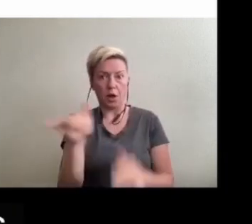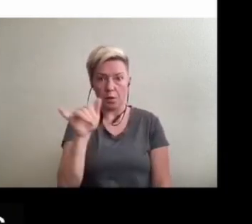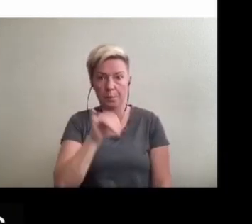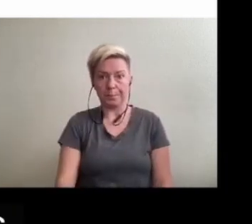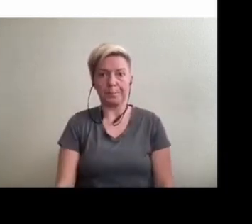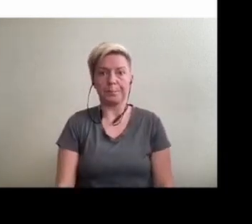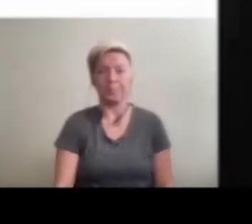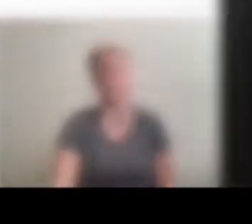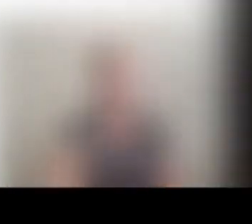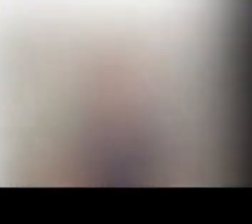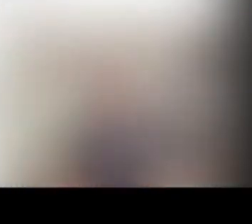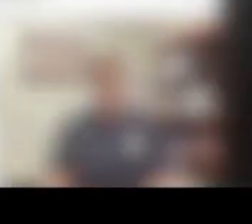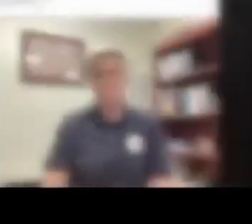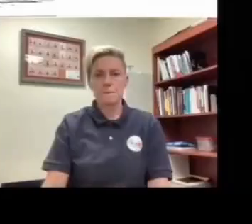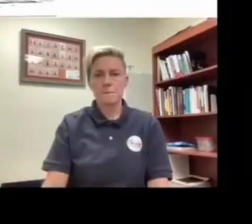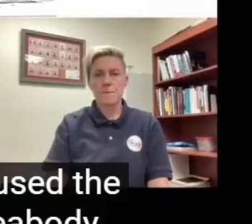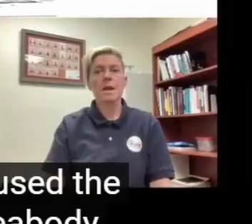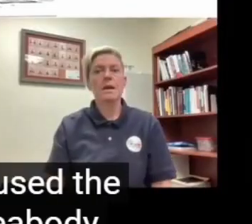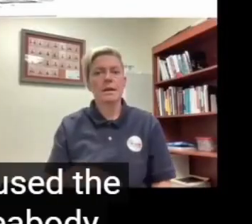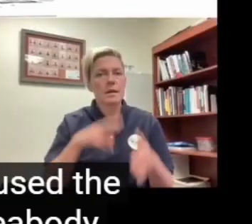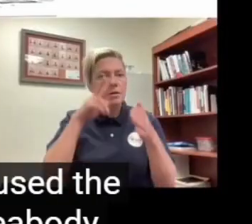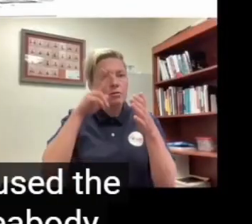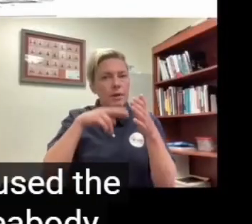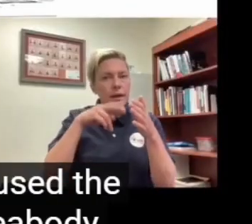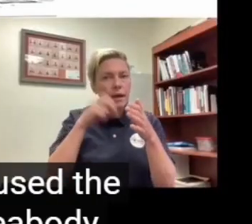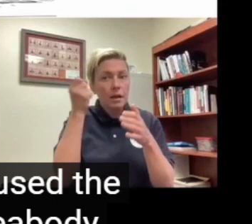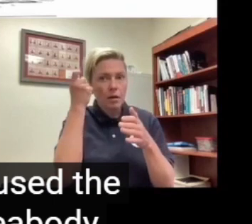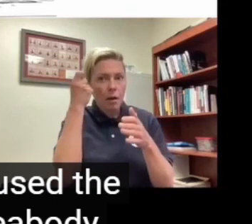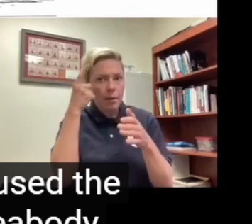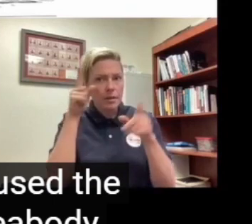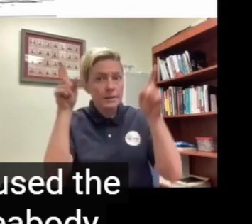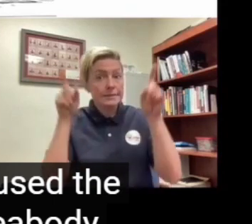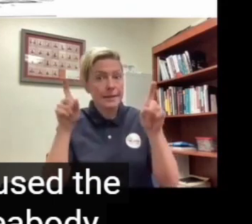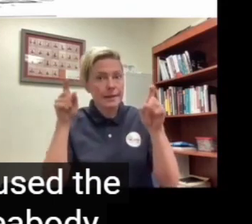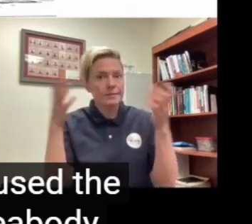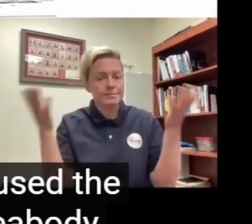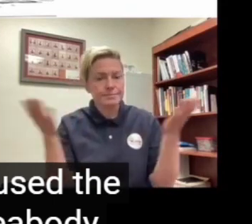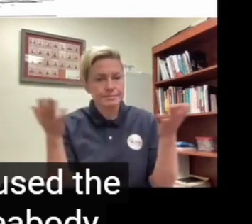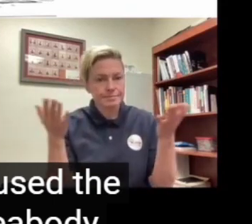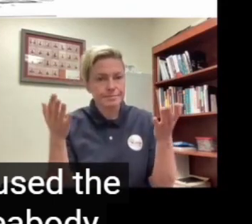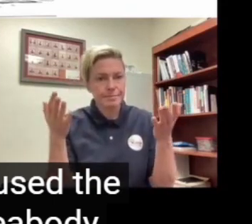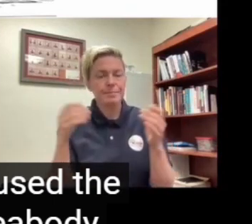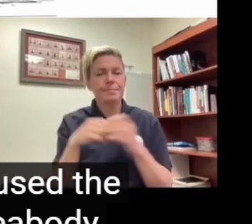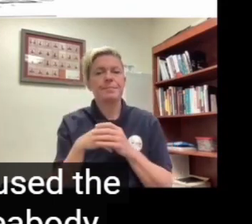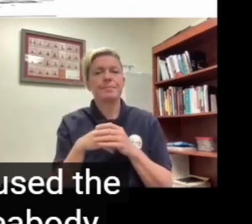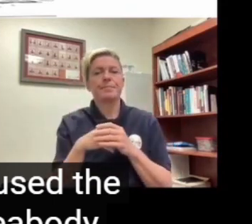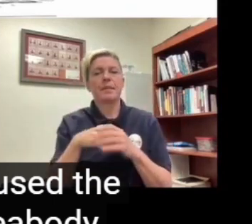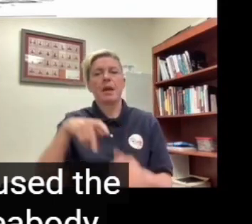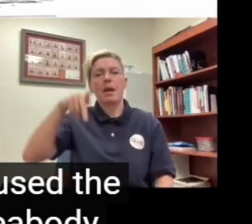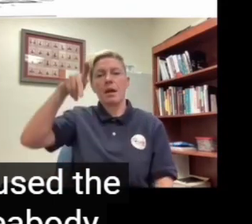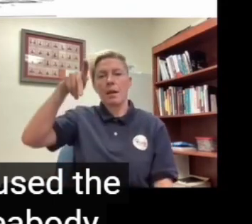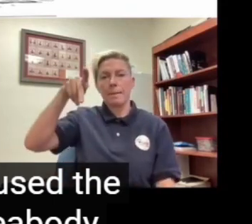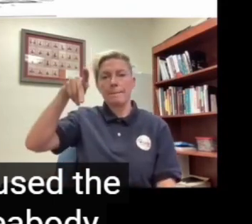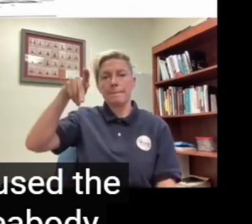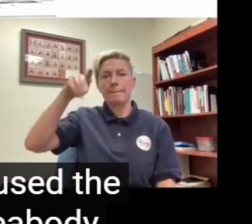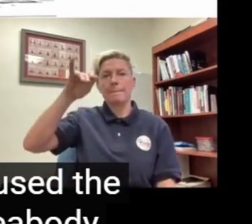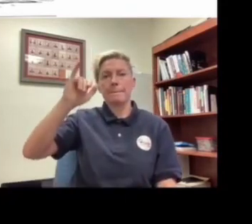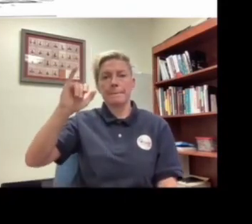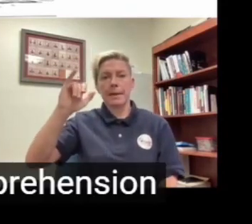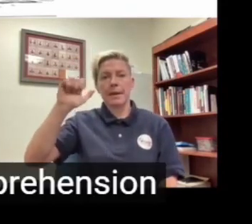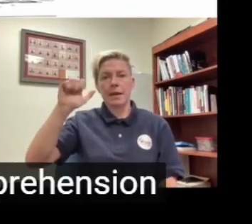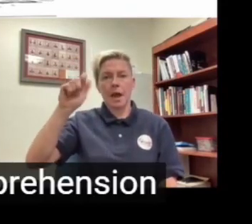deaf readers. To assess reading comprehension, we use the revised version of the PIAT